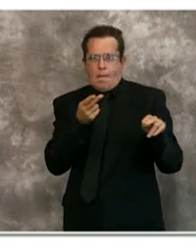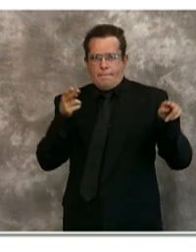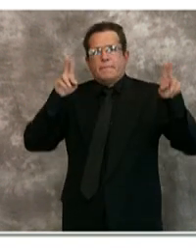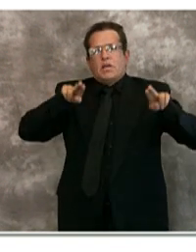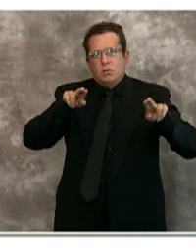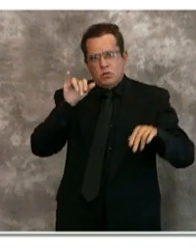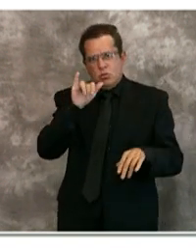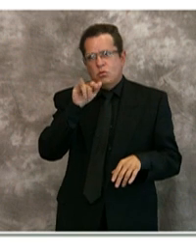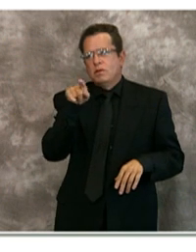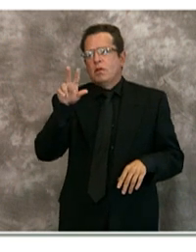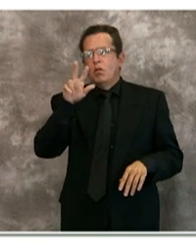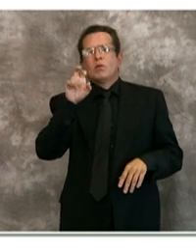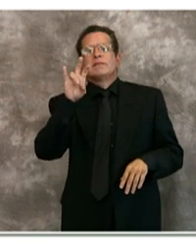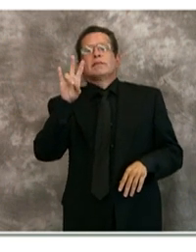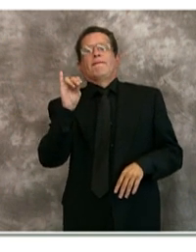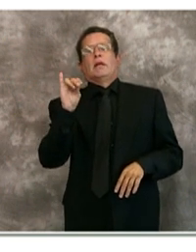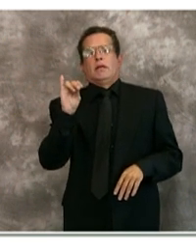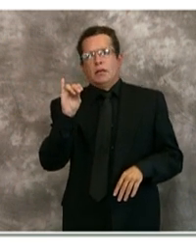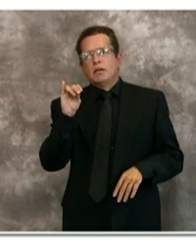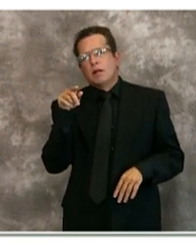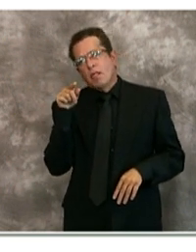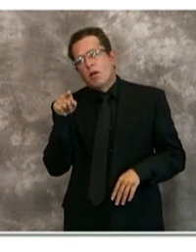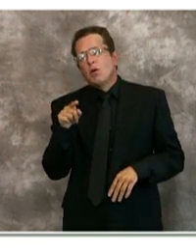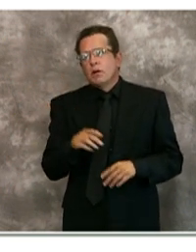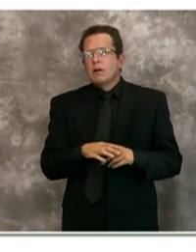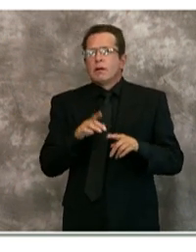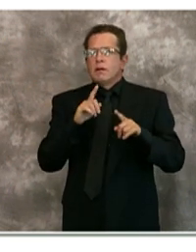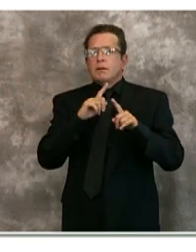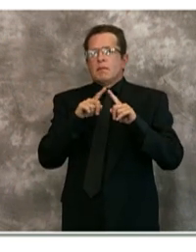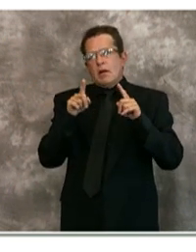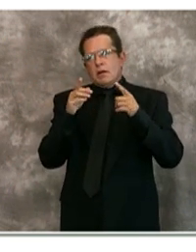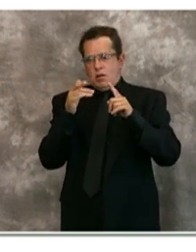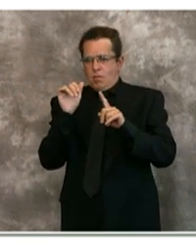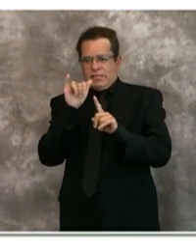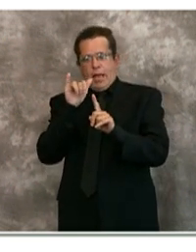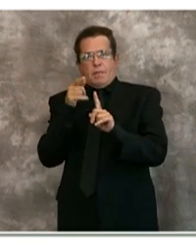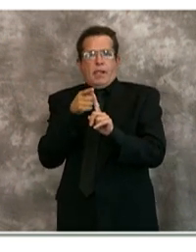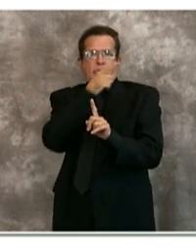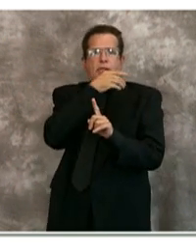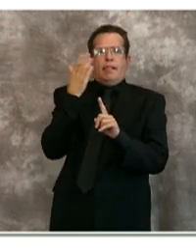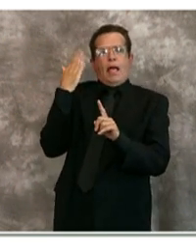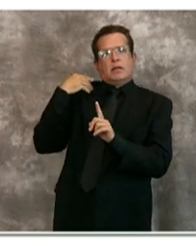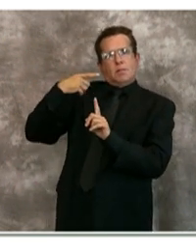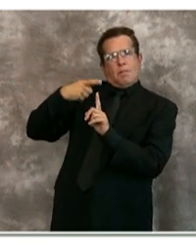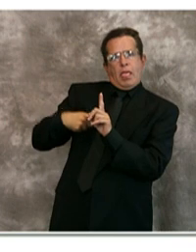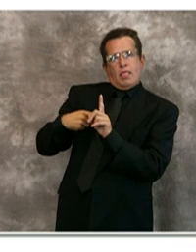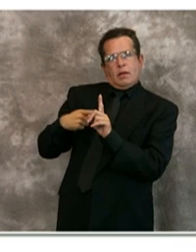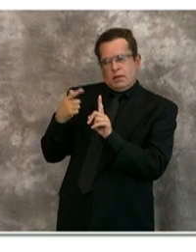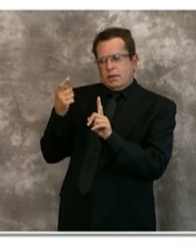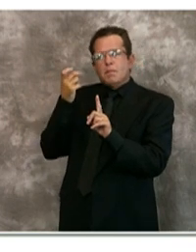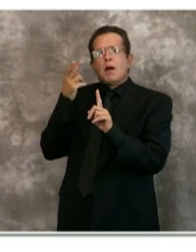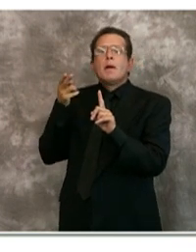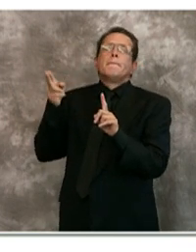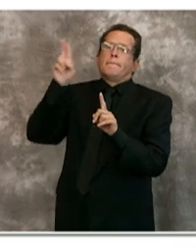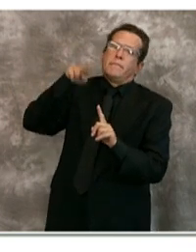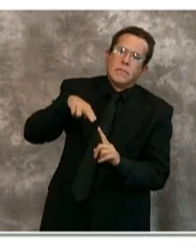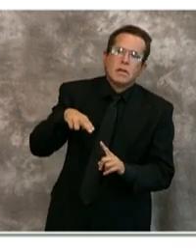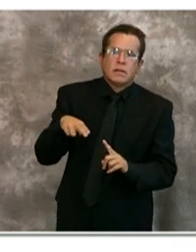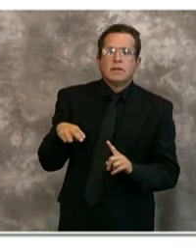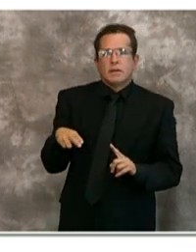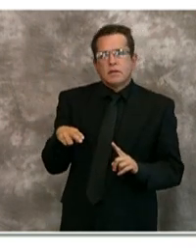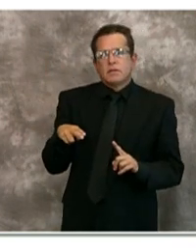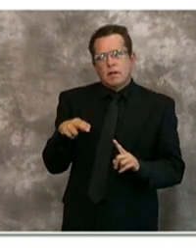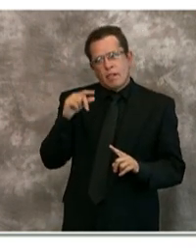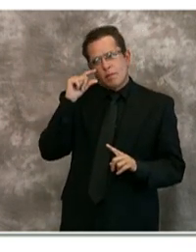now at 370. Again, not higher than where we were a month ago, but a slight uptick over the last couple